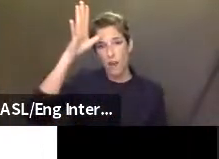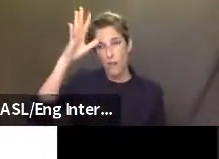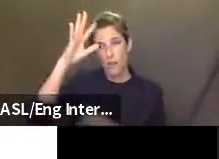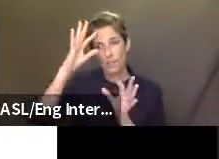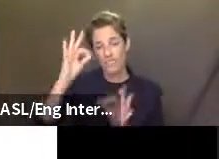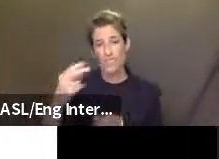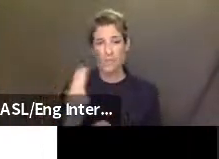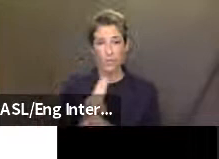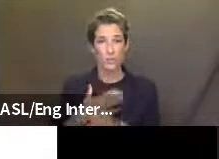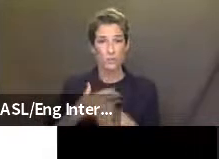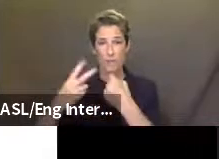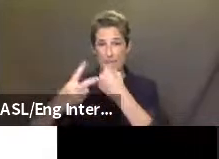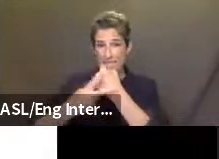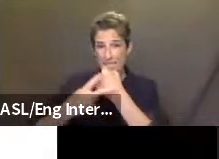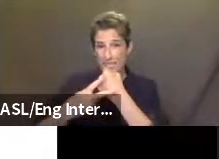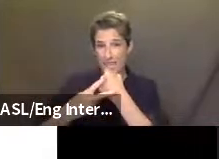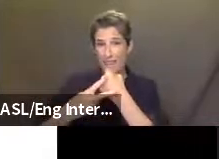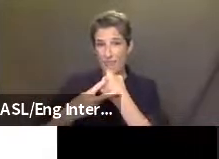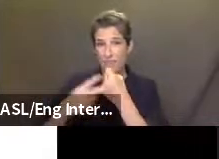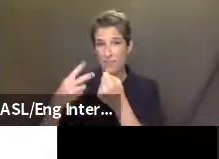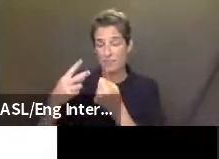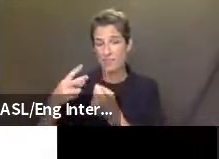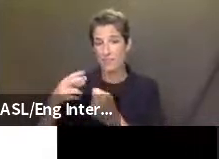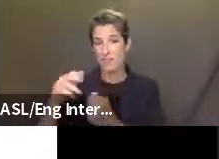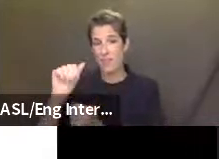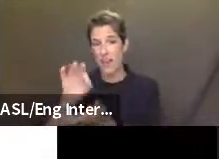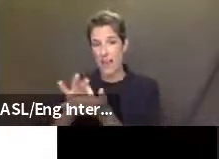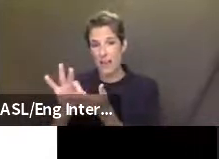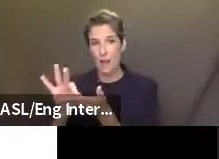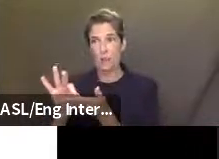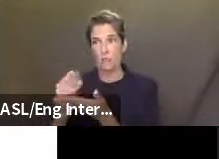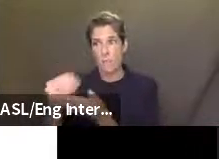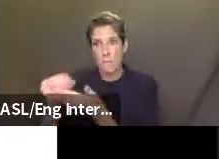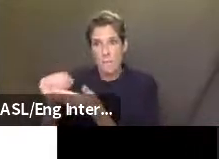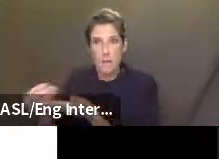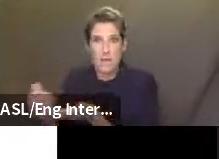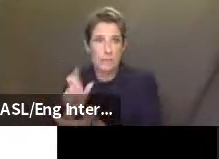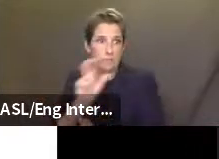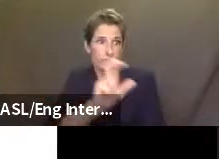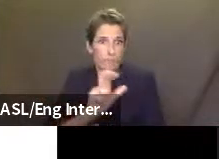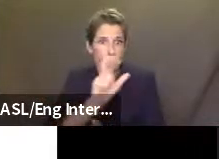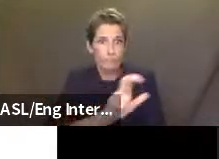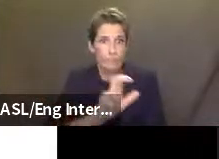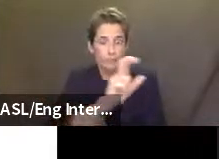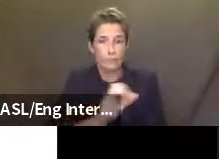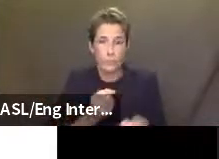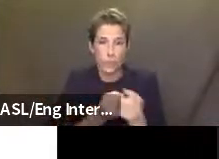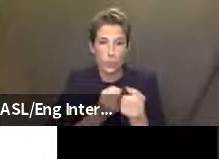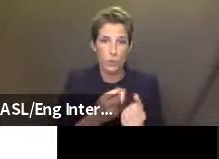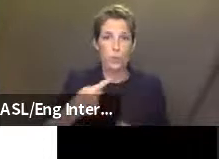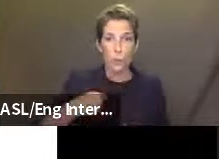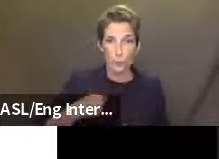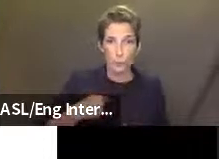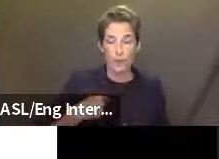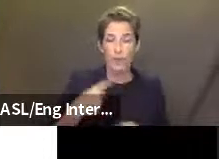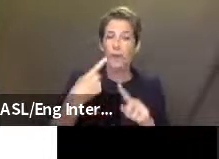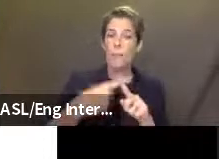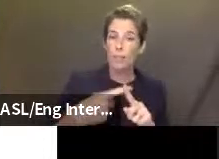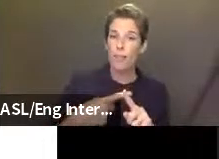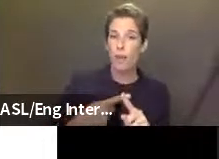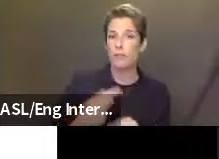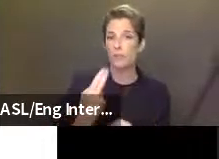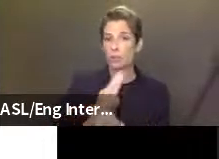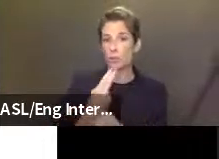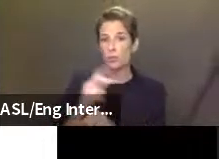for Medicare disability insurance. A journalist published a human interest story about me in the Columbus Dispatch titled